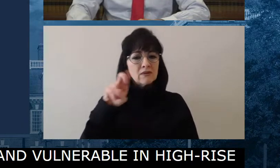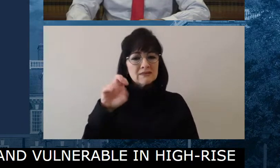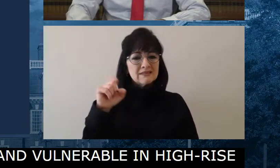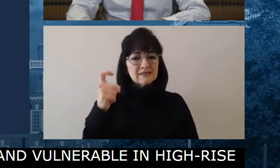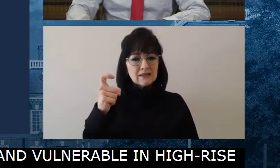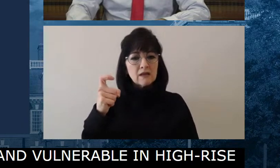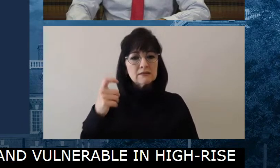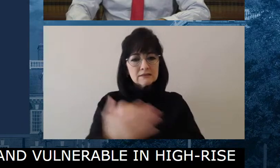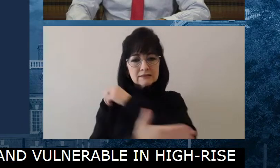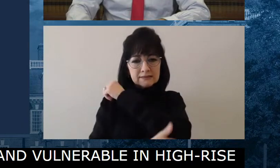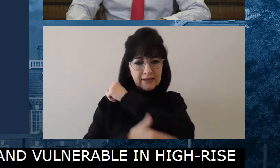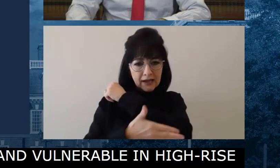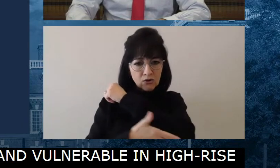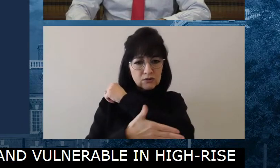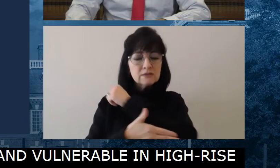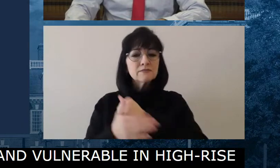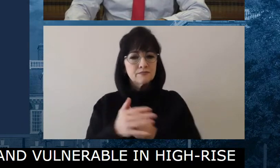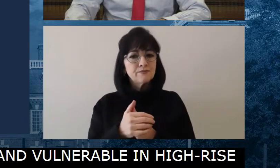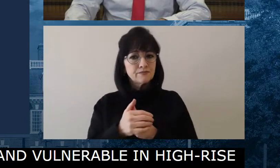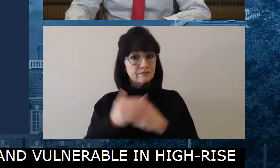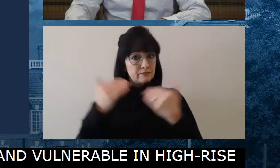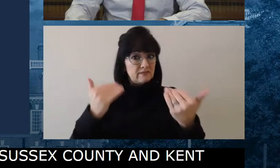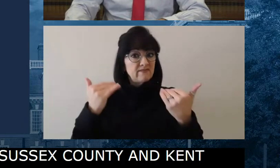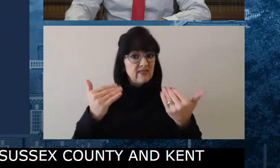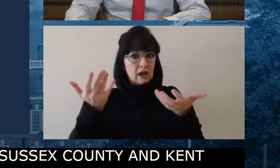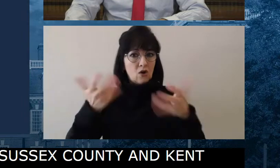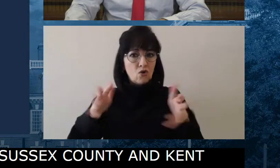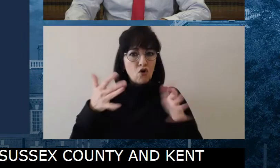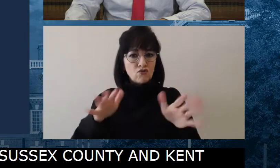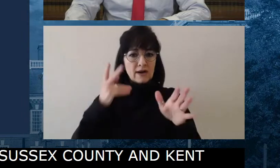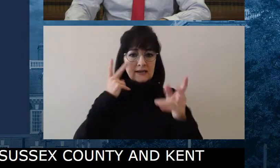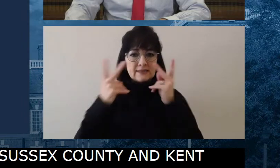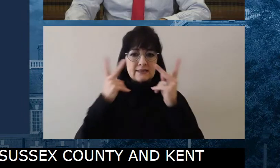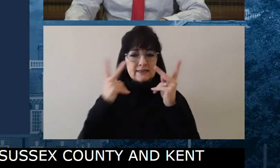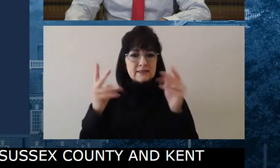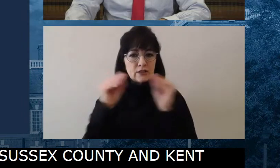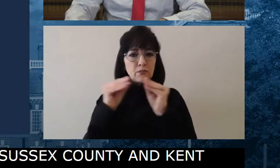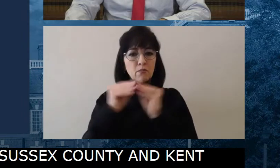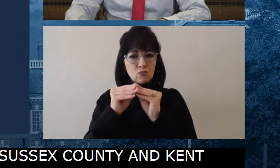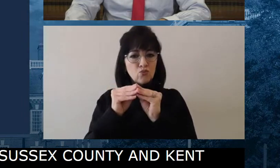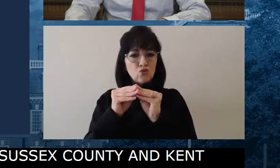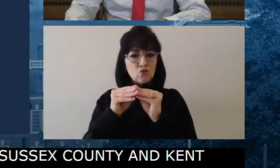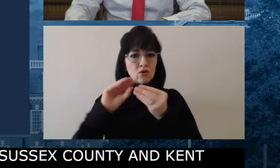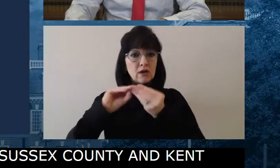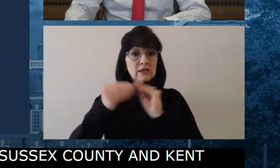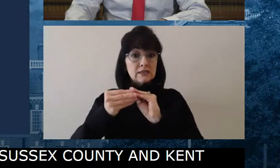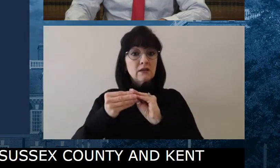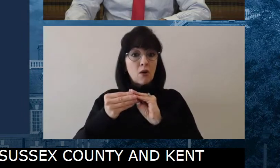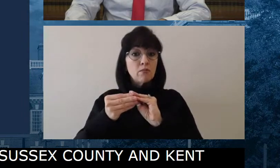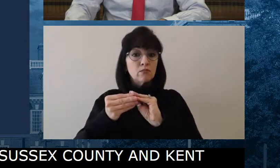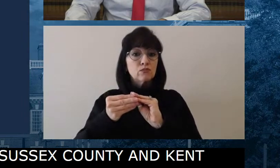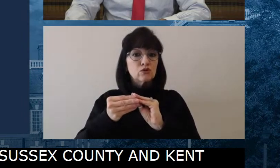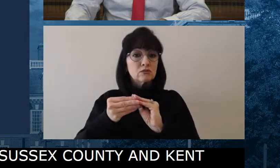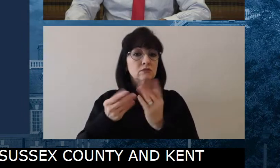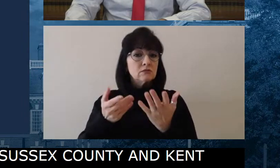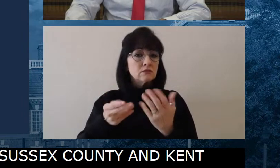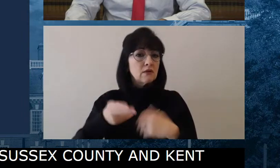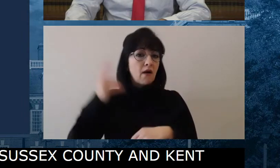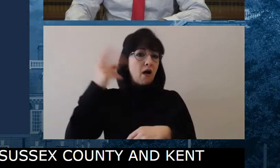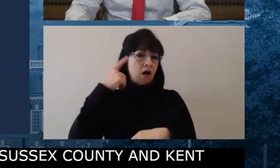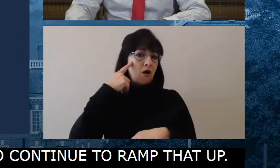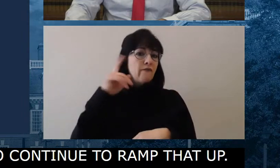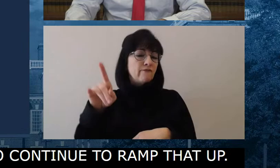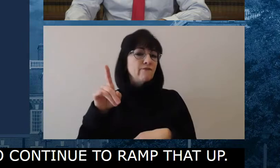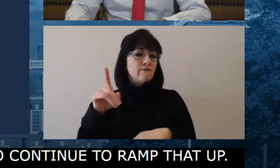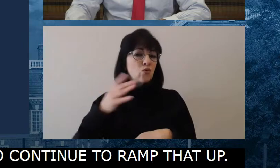we're seeing higher numbers on the data dashboard with respect to our goals for equity, which